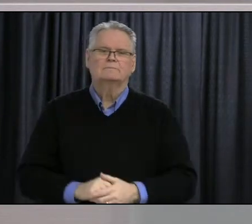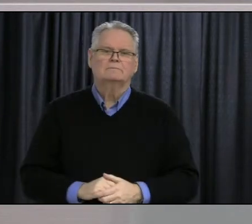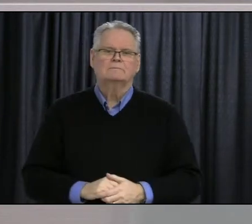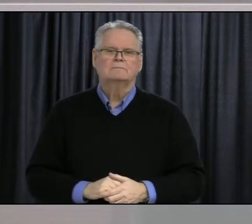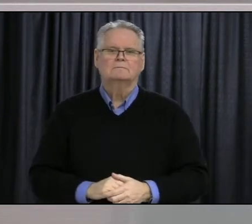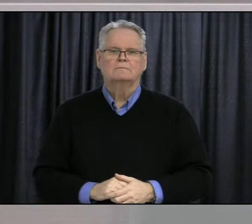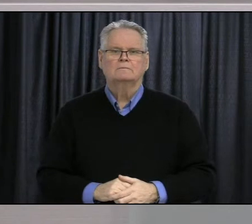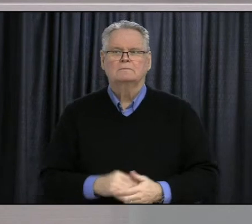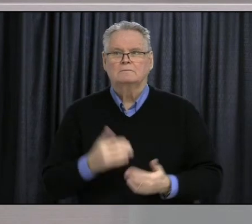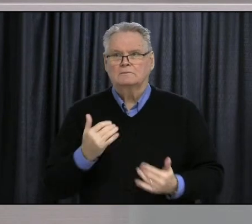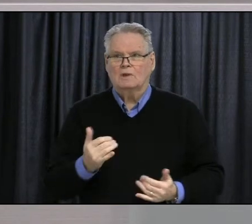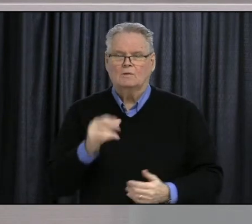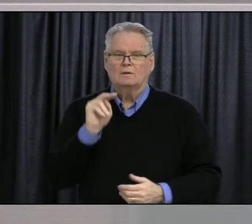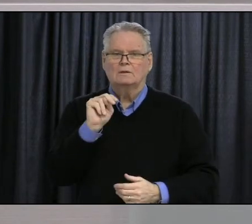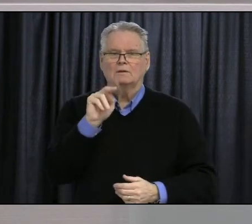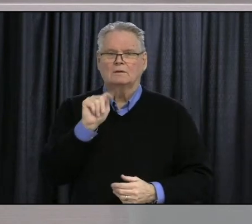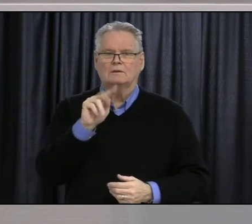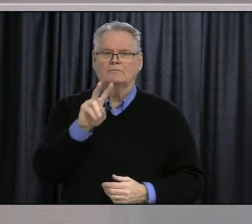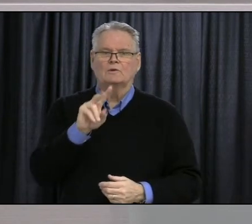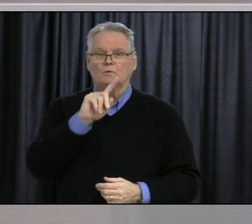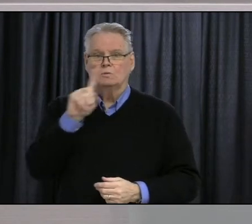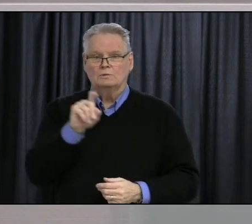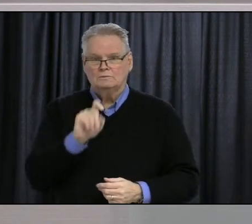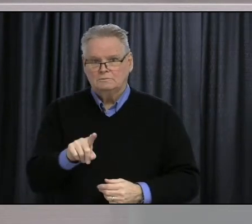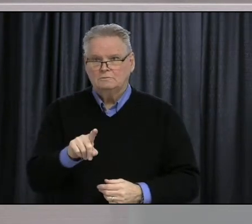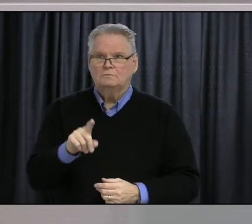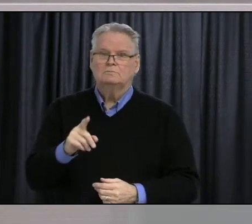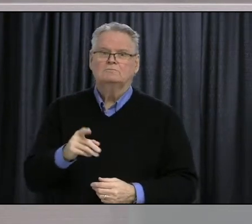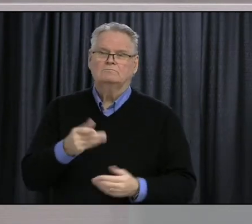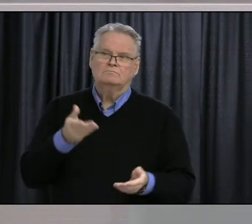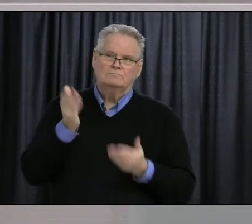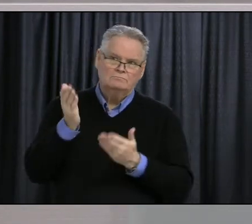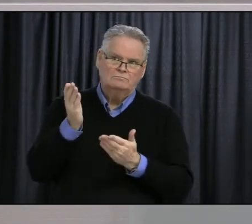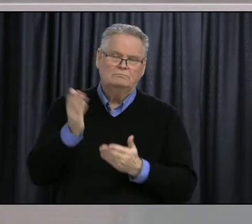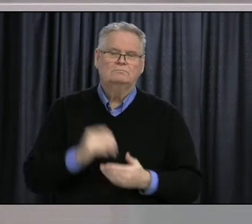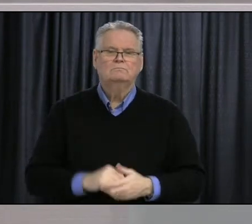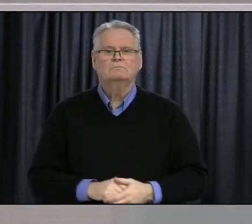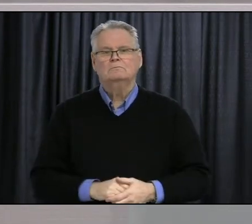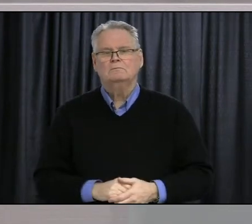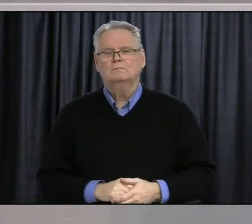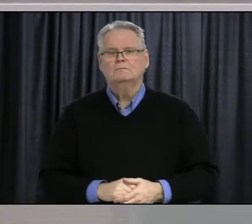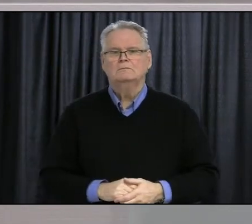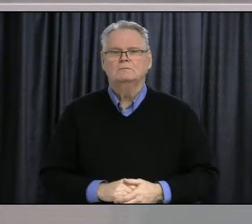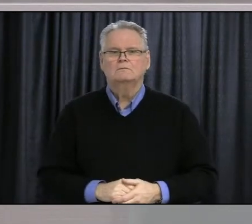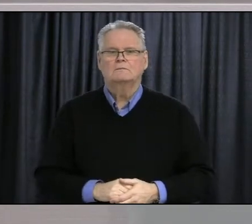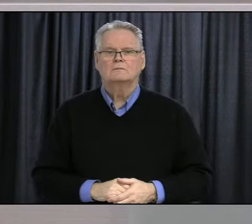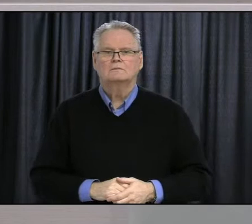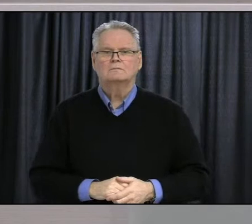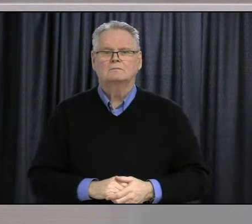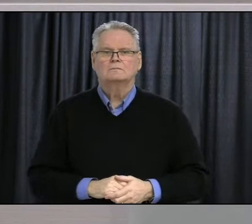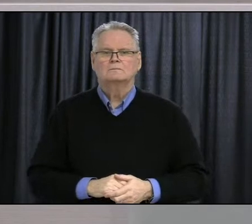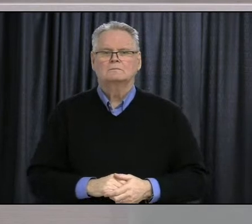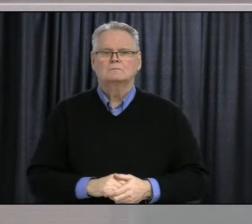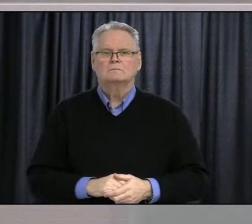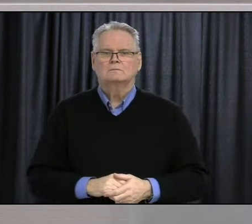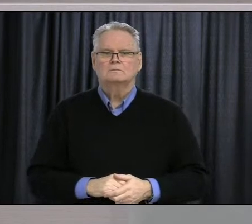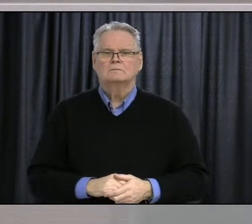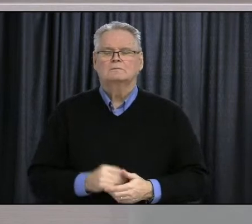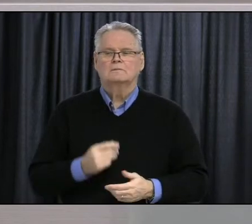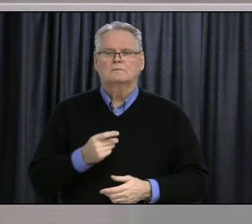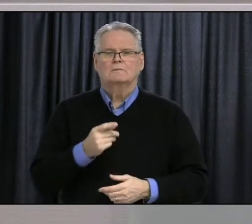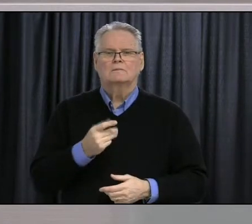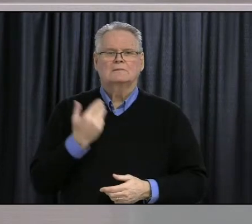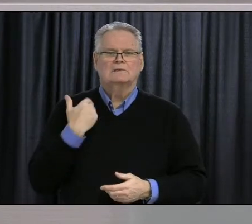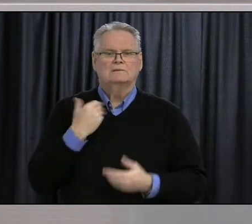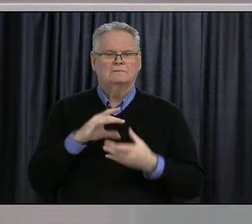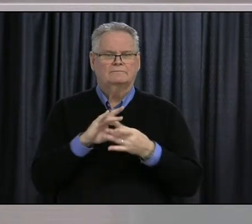Thank you. Dr. Fitzgerald, last week you'd noted that we had put enough vaccine away so that people could get their second dose. Just wondering if that's still